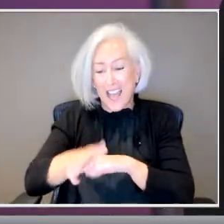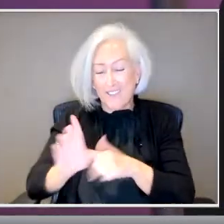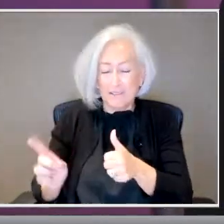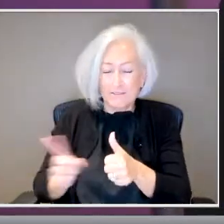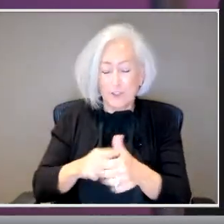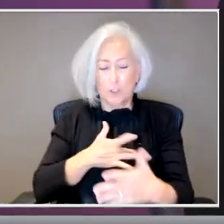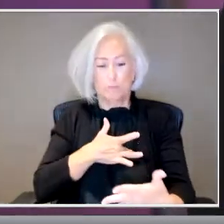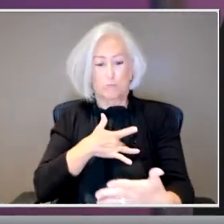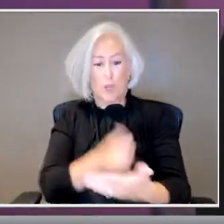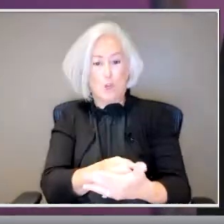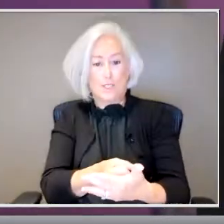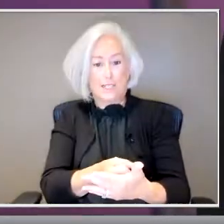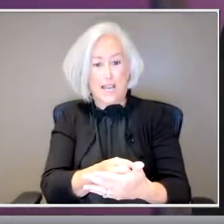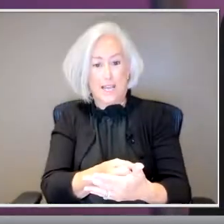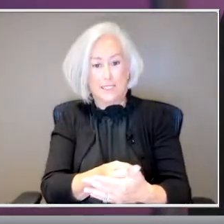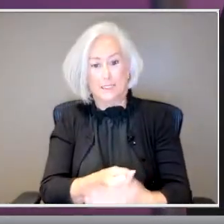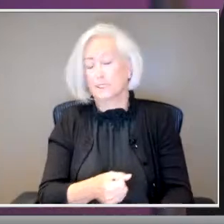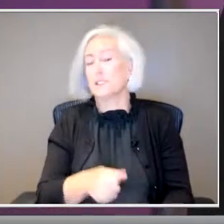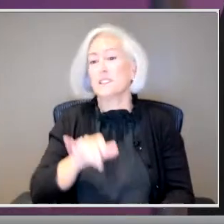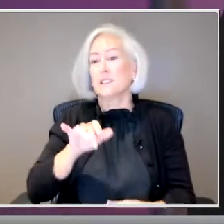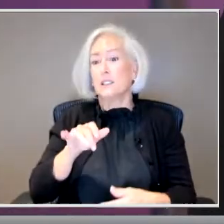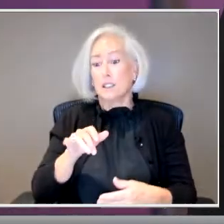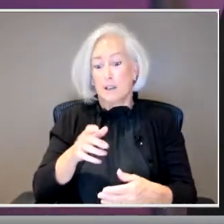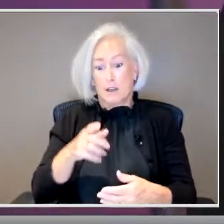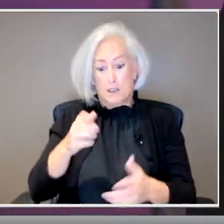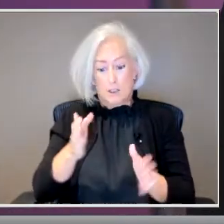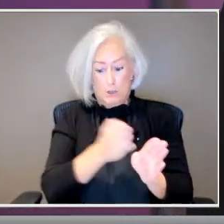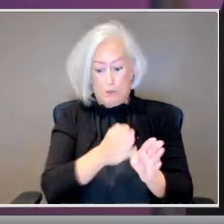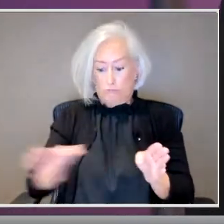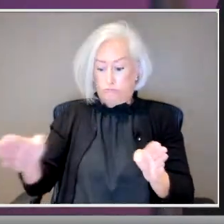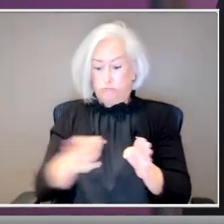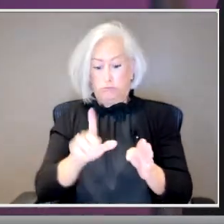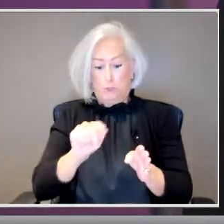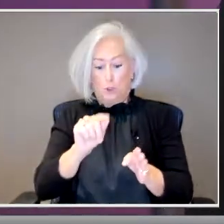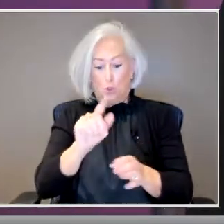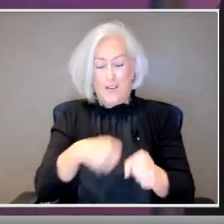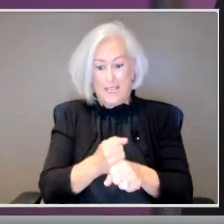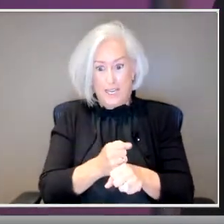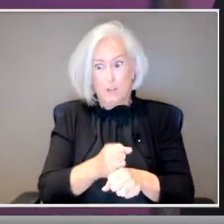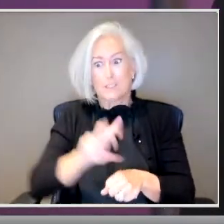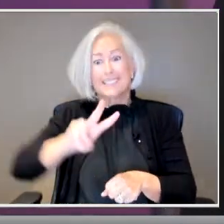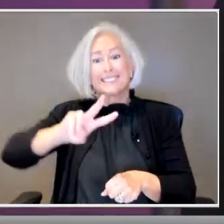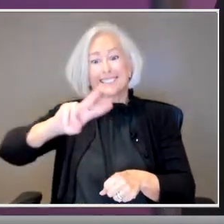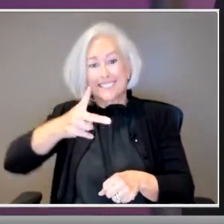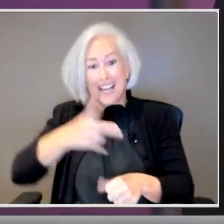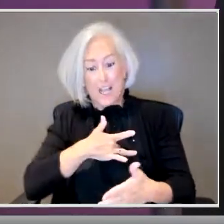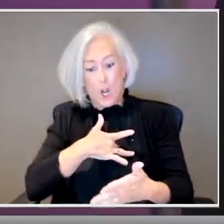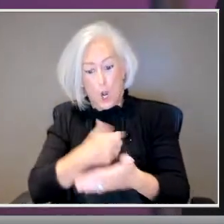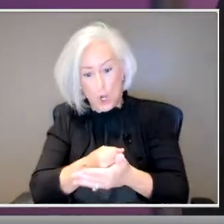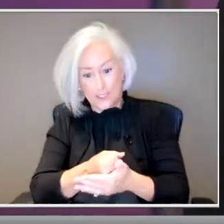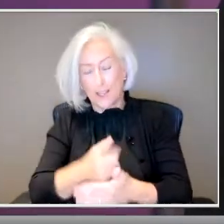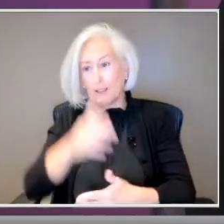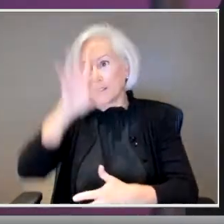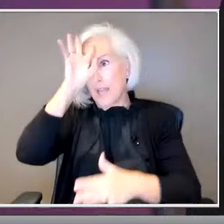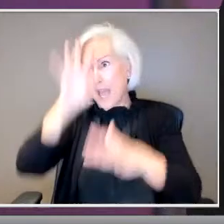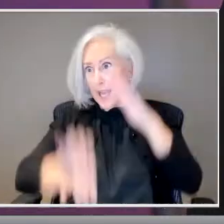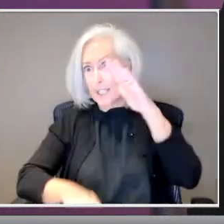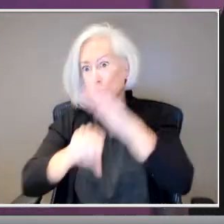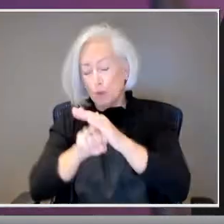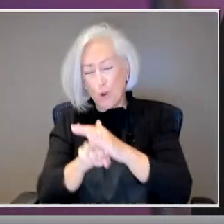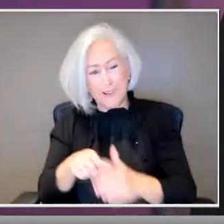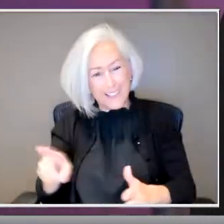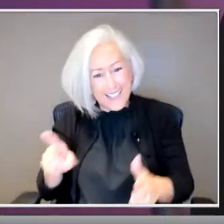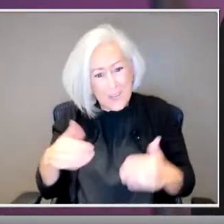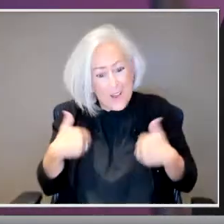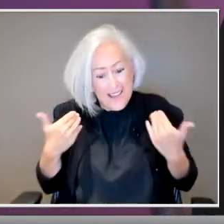had I had a stroke, another heart attack, so it was rough years. And he was still, you know, young. And so